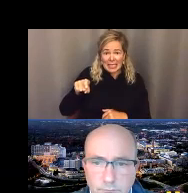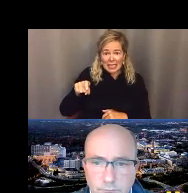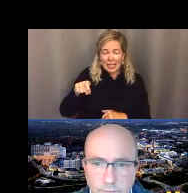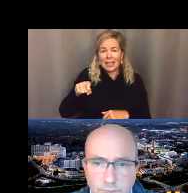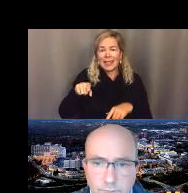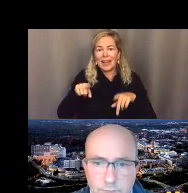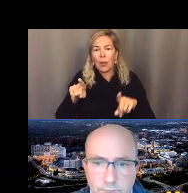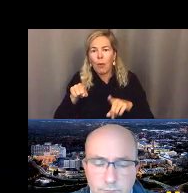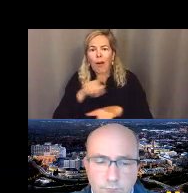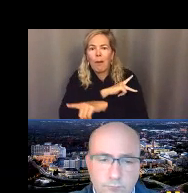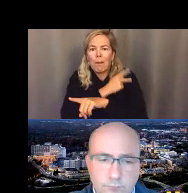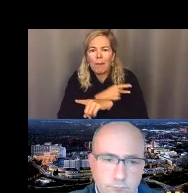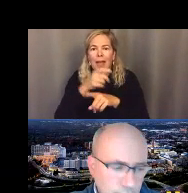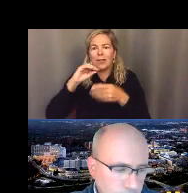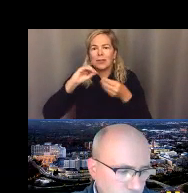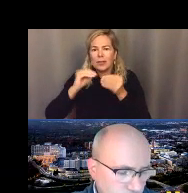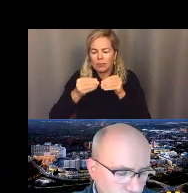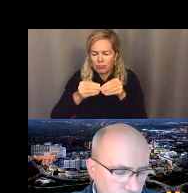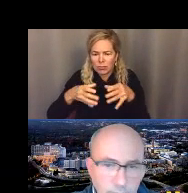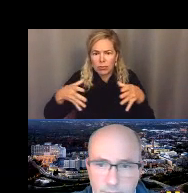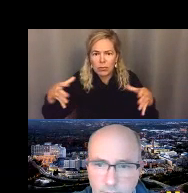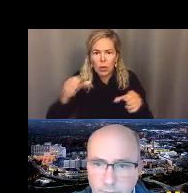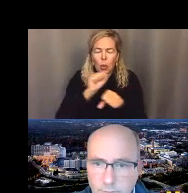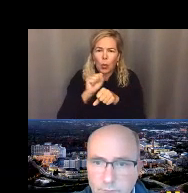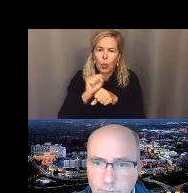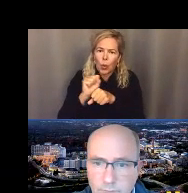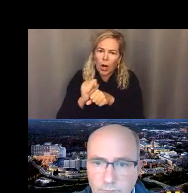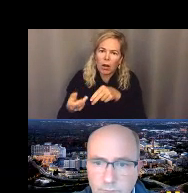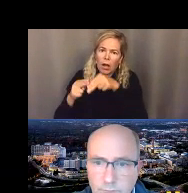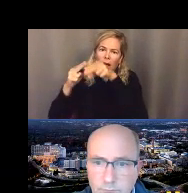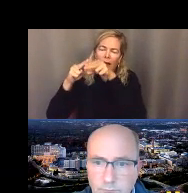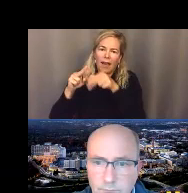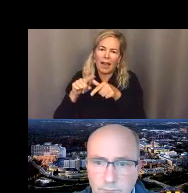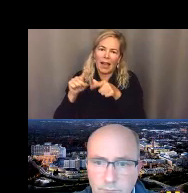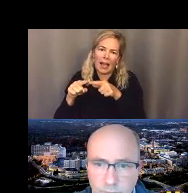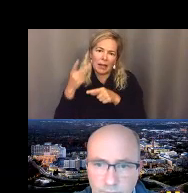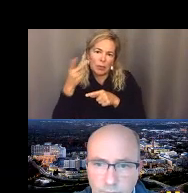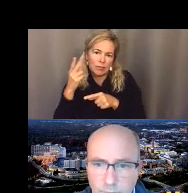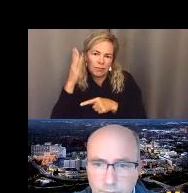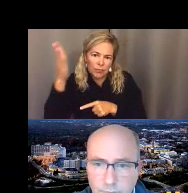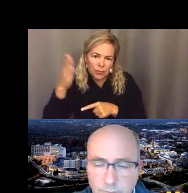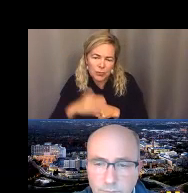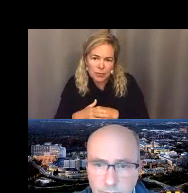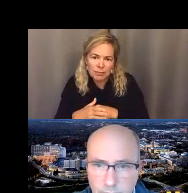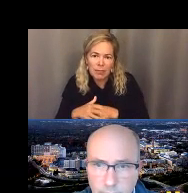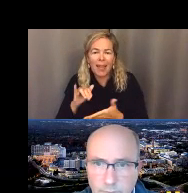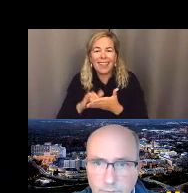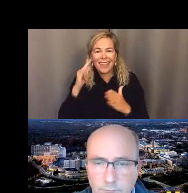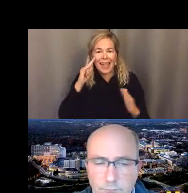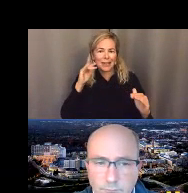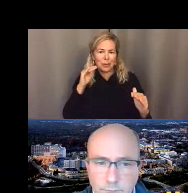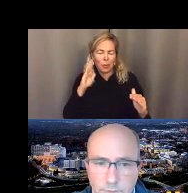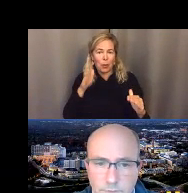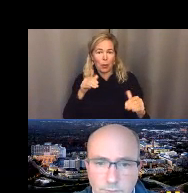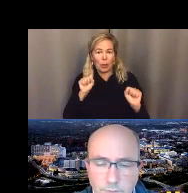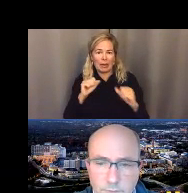staff stabilize, the work increase, and we can move forward from that. And that's our hope, is that we'll be able to